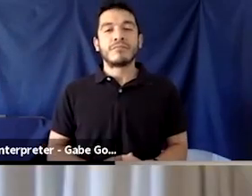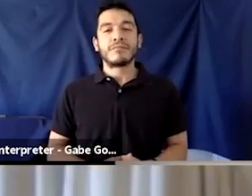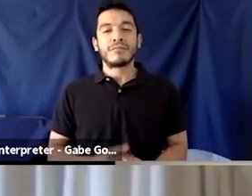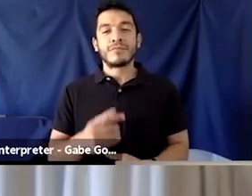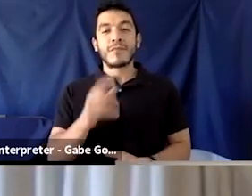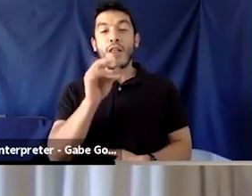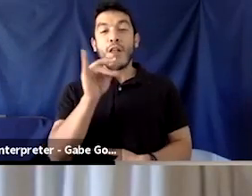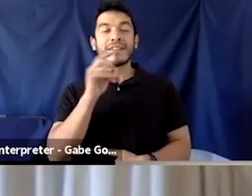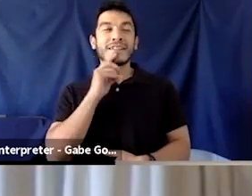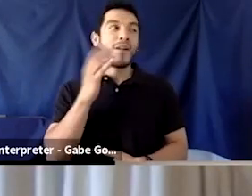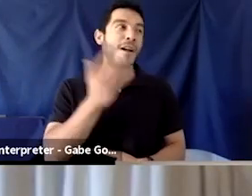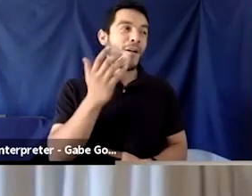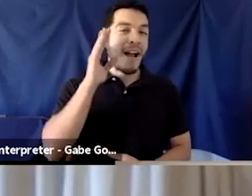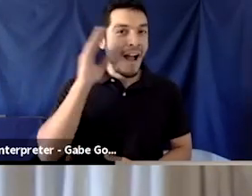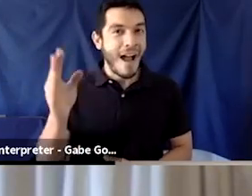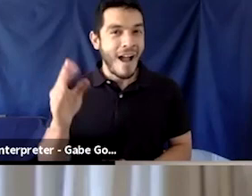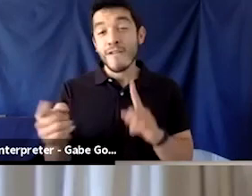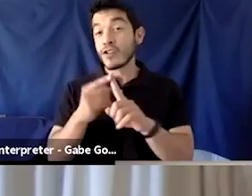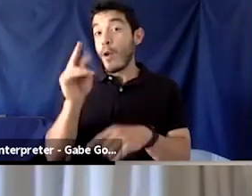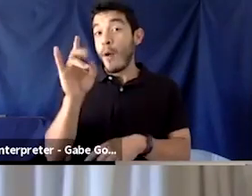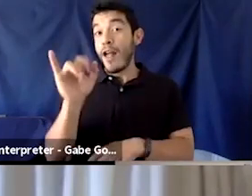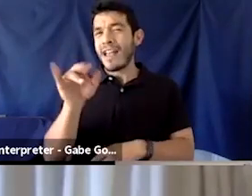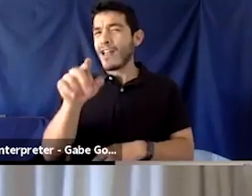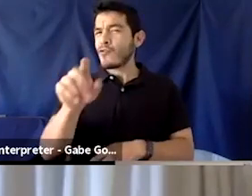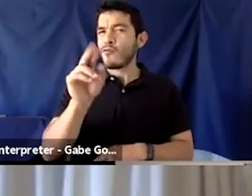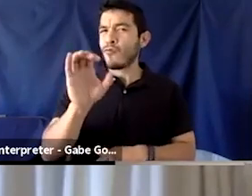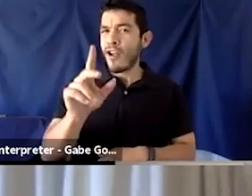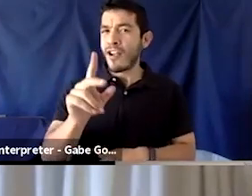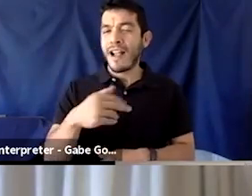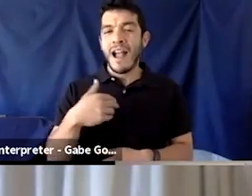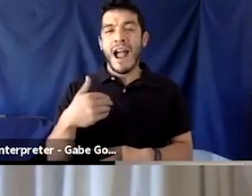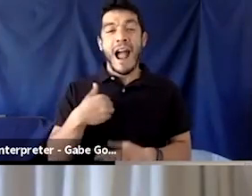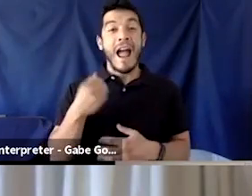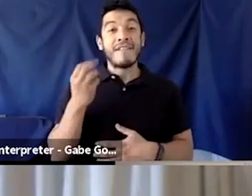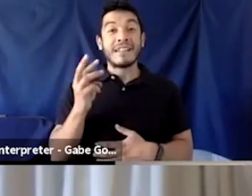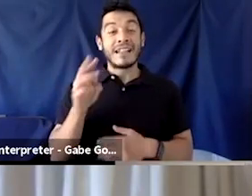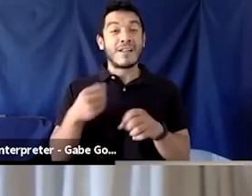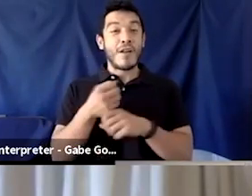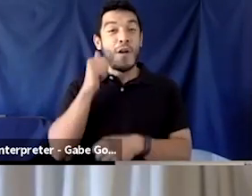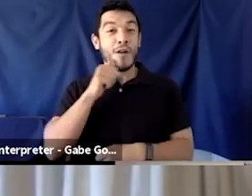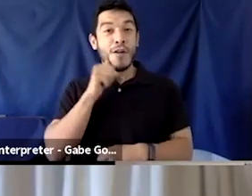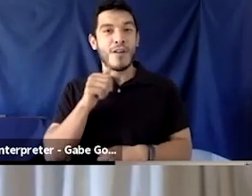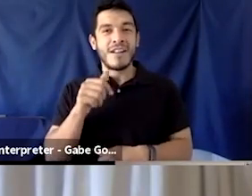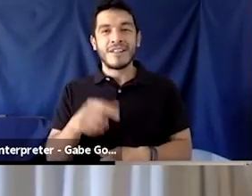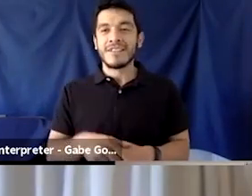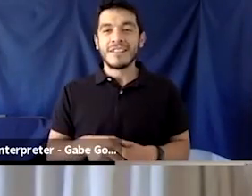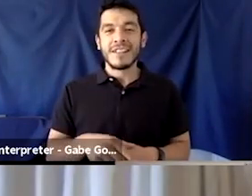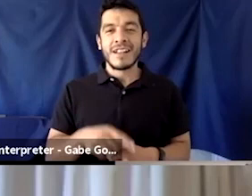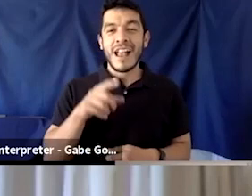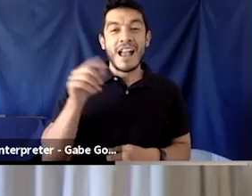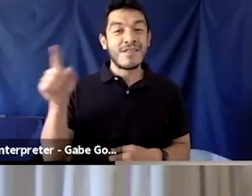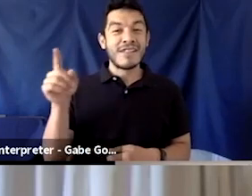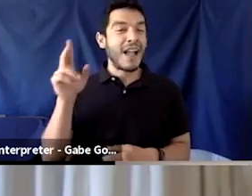hi. Oh, Marley, you rock. I have a 16-year-old girl, dope, totally. She's